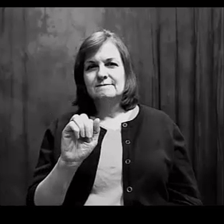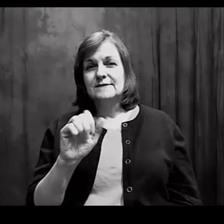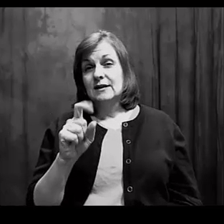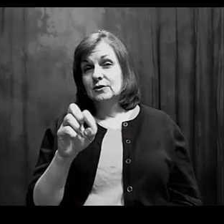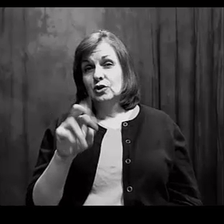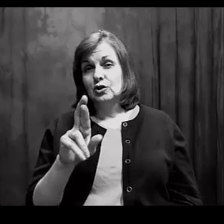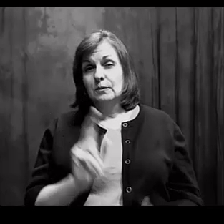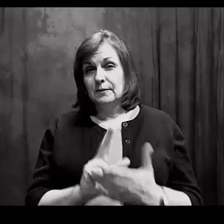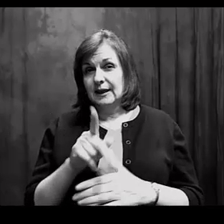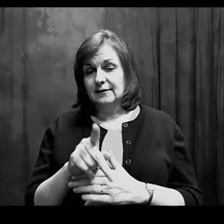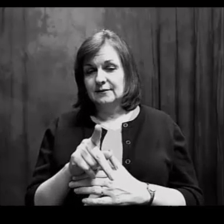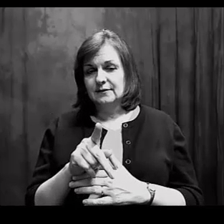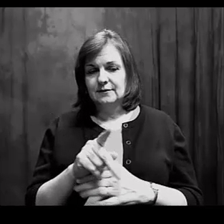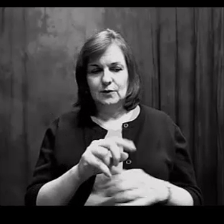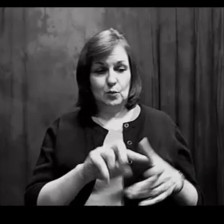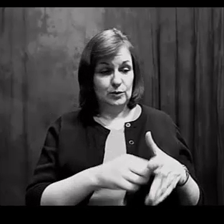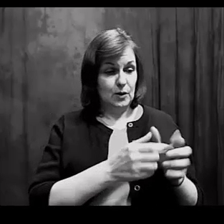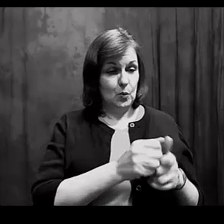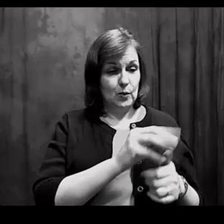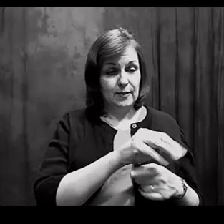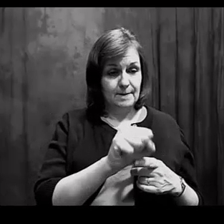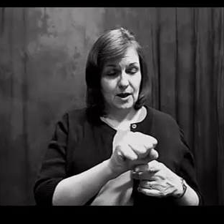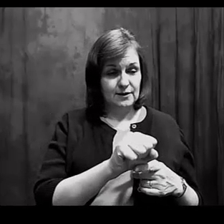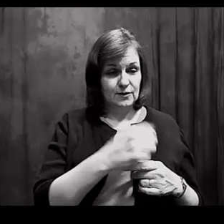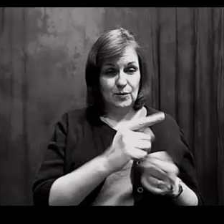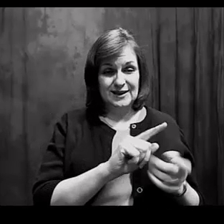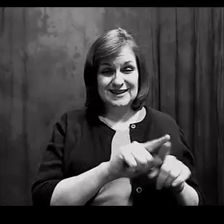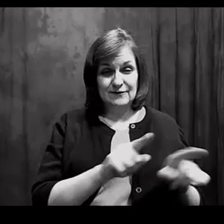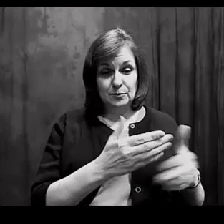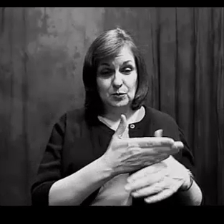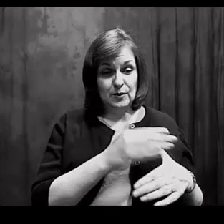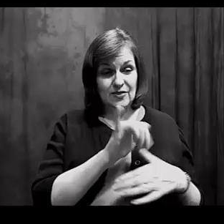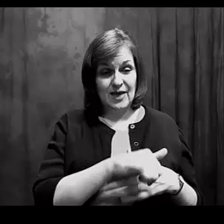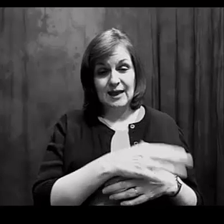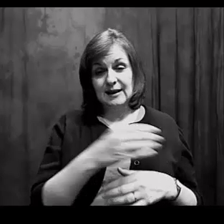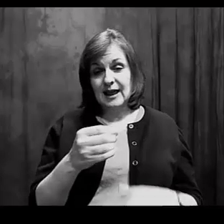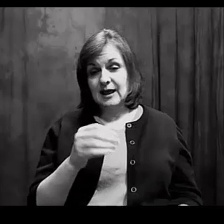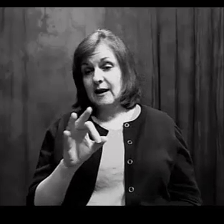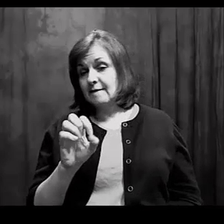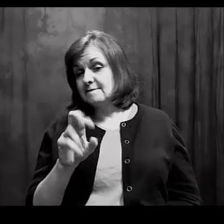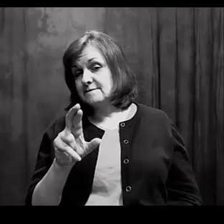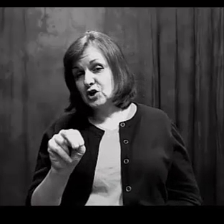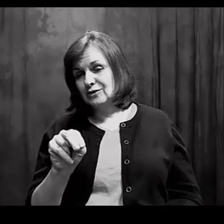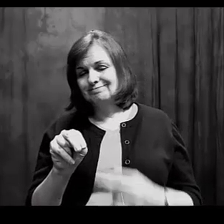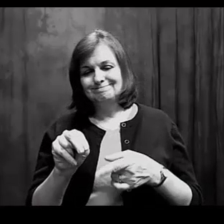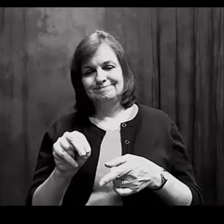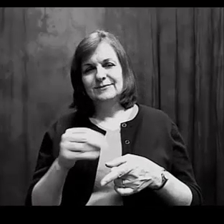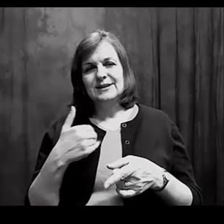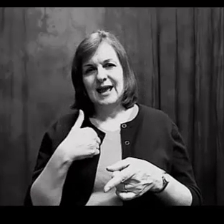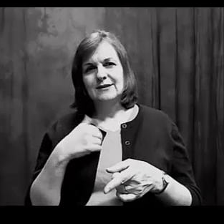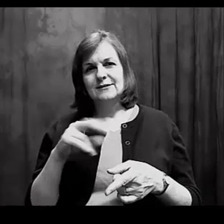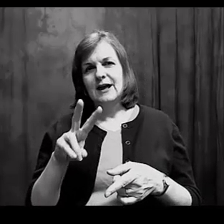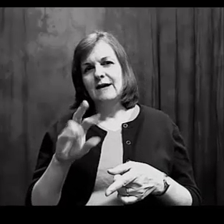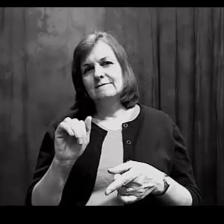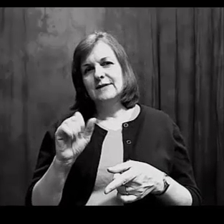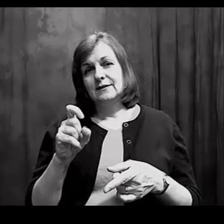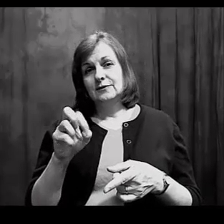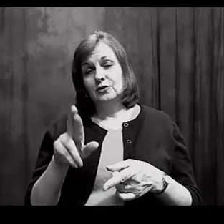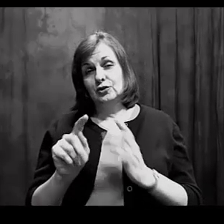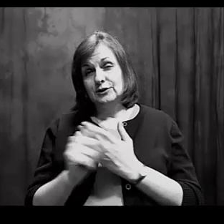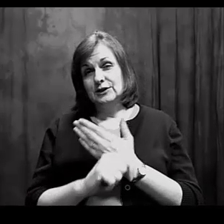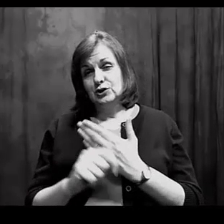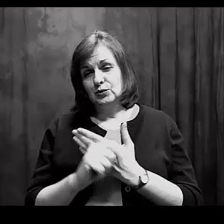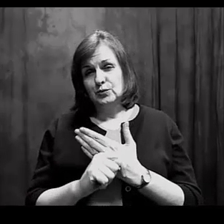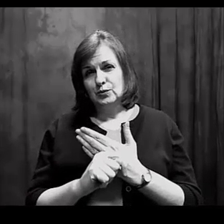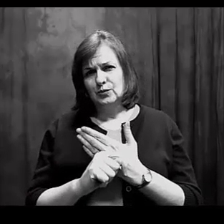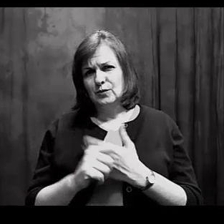our seedless vascular plants. So all we're doing to move from a moss to a fern